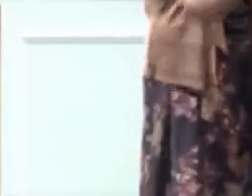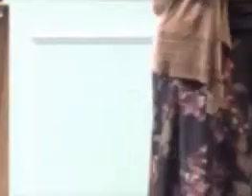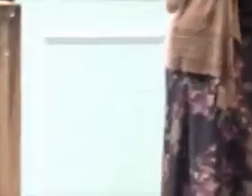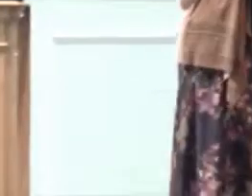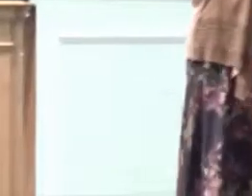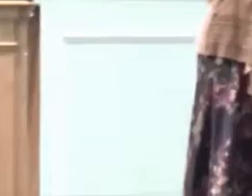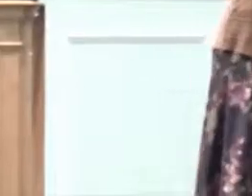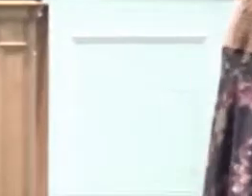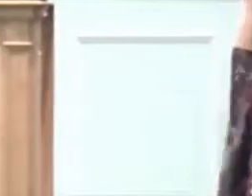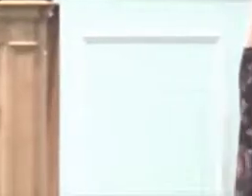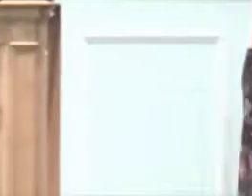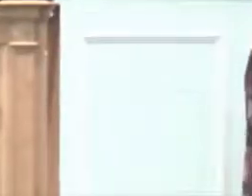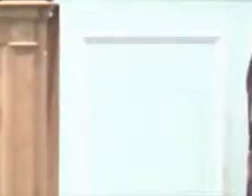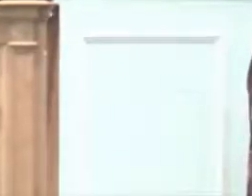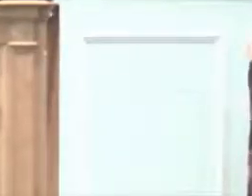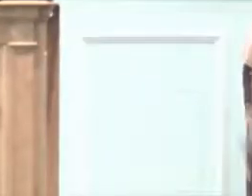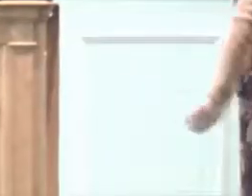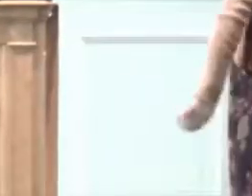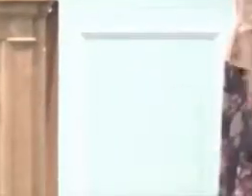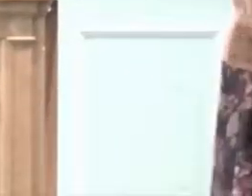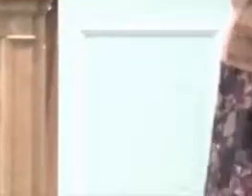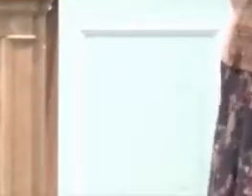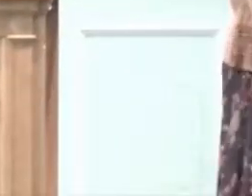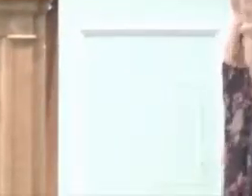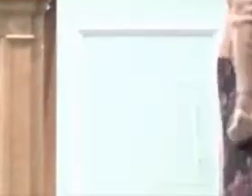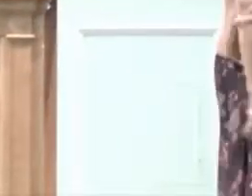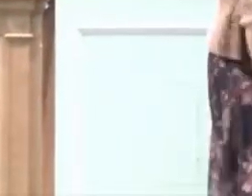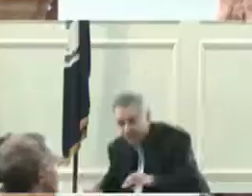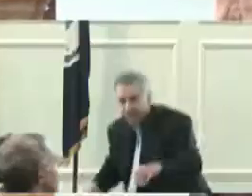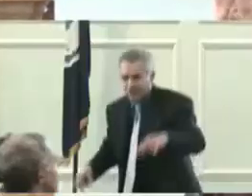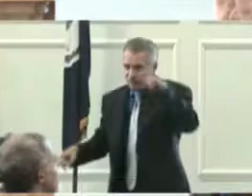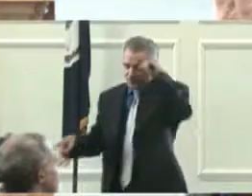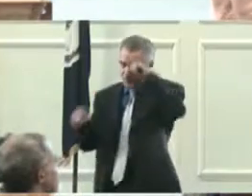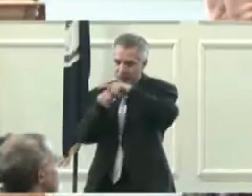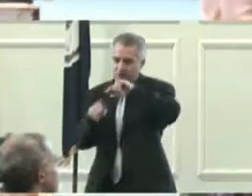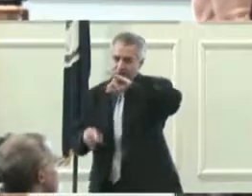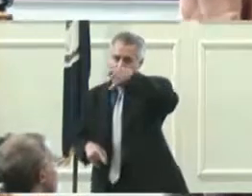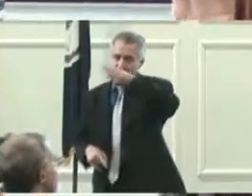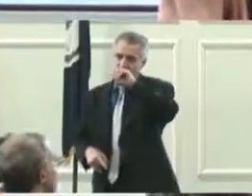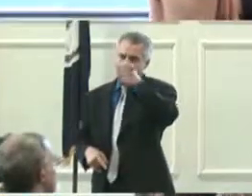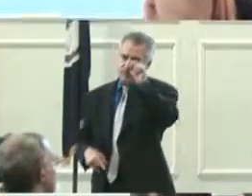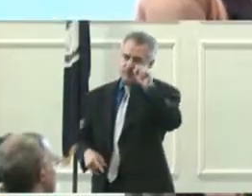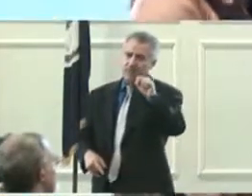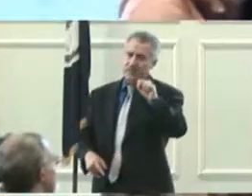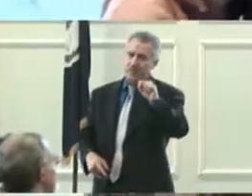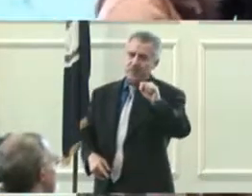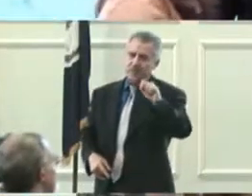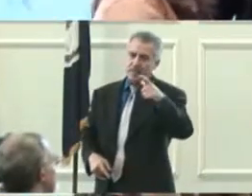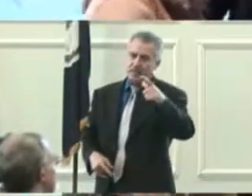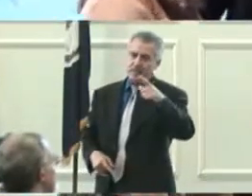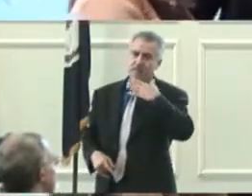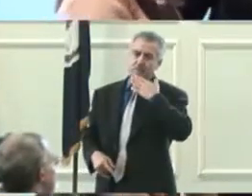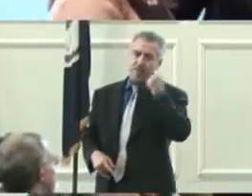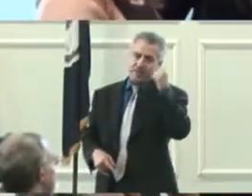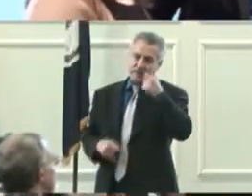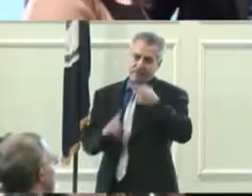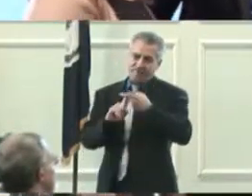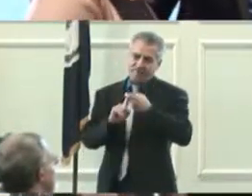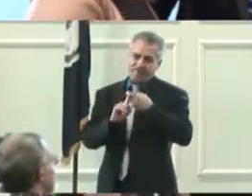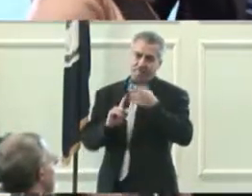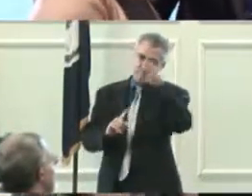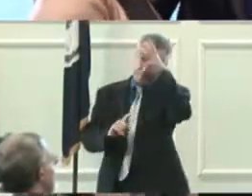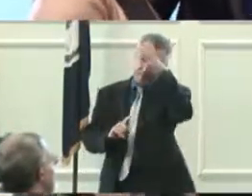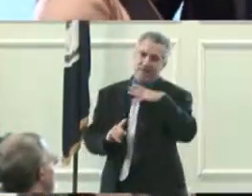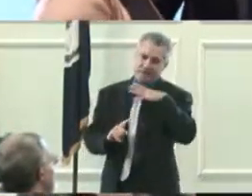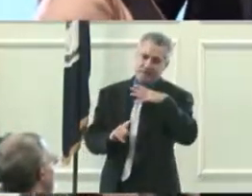So, Brother James, he is my right-hand man. He was the coordinator